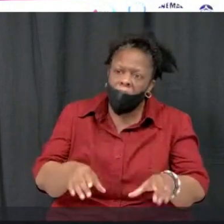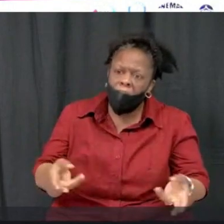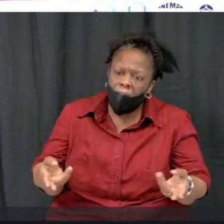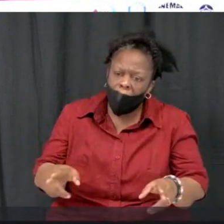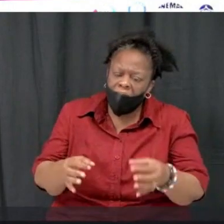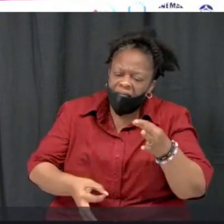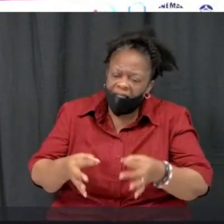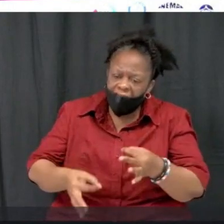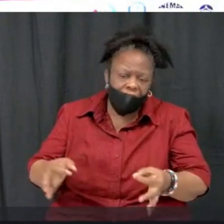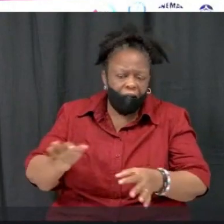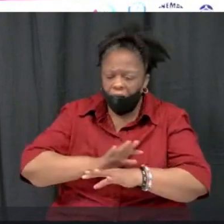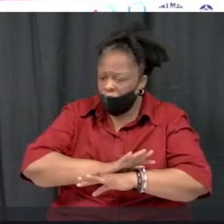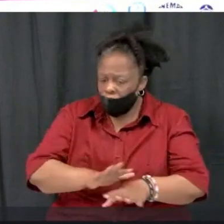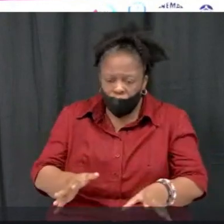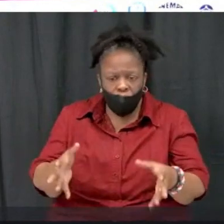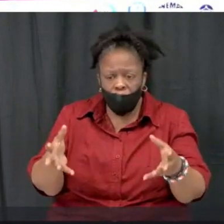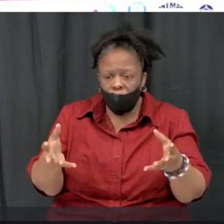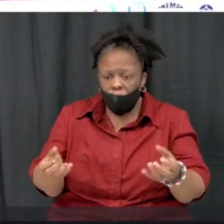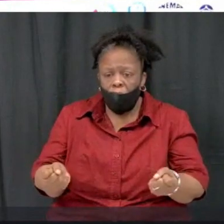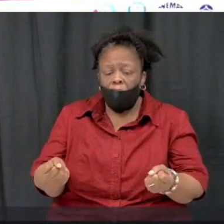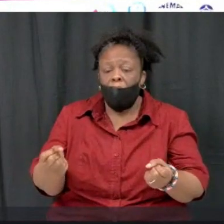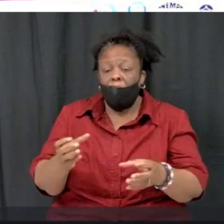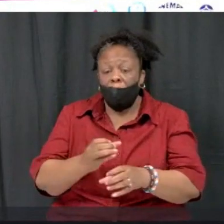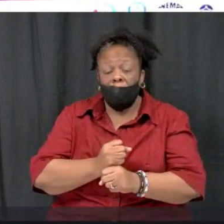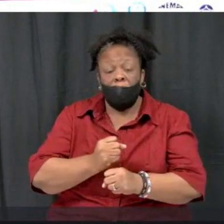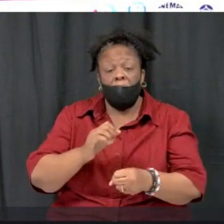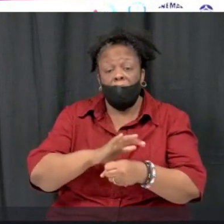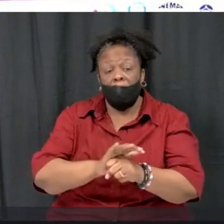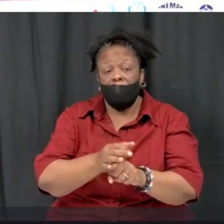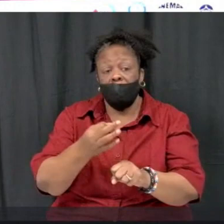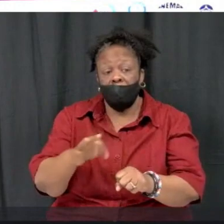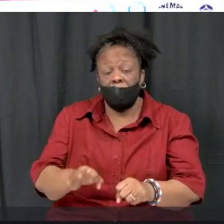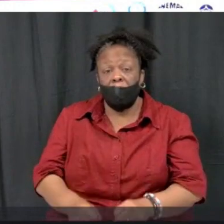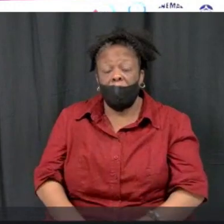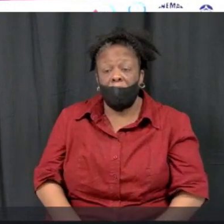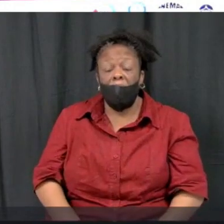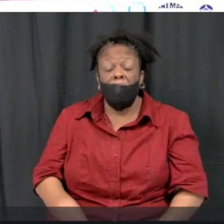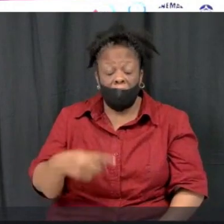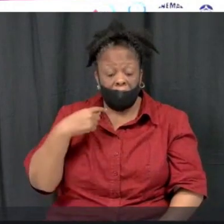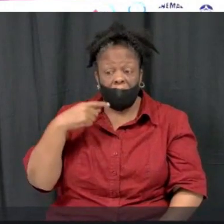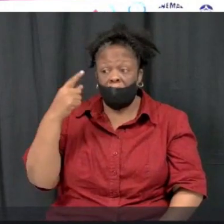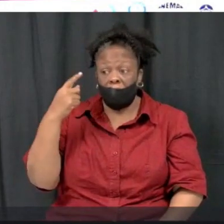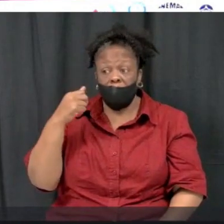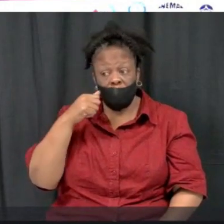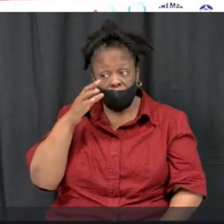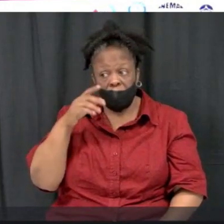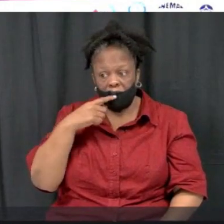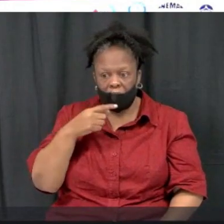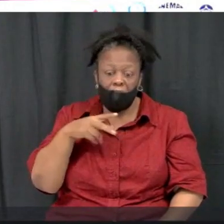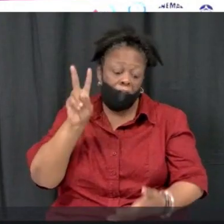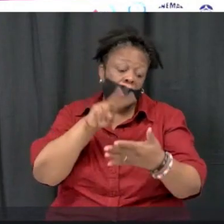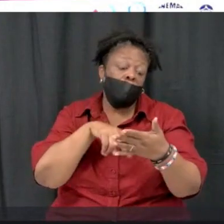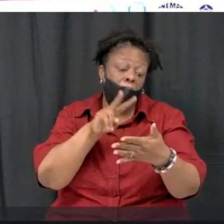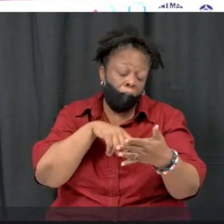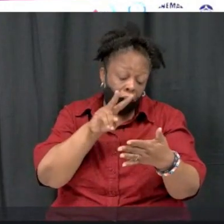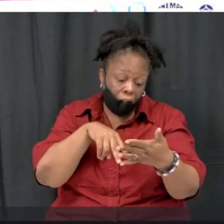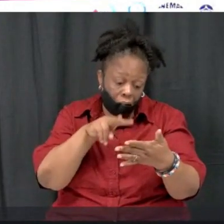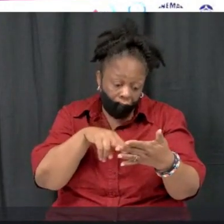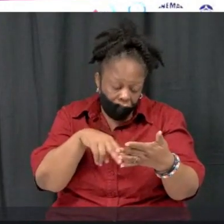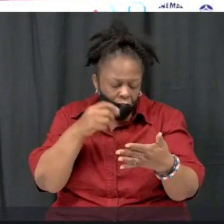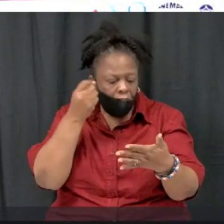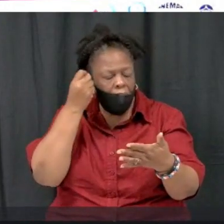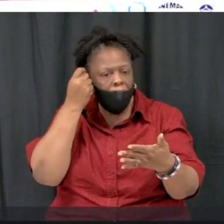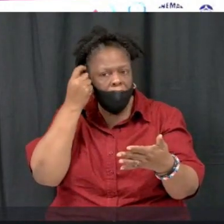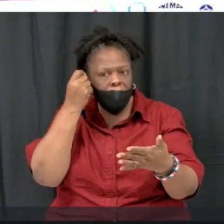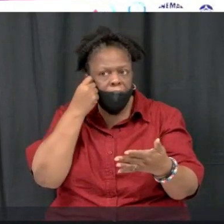felt might be risks. I'm human, I read, I educate myself. And from at the end of it, I decided the